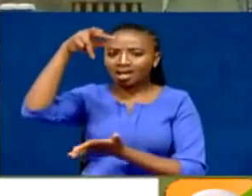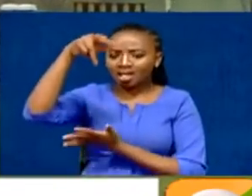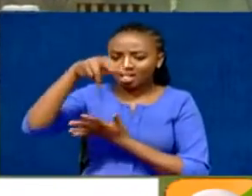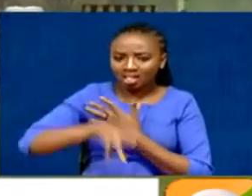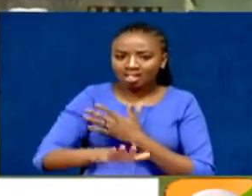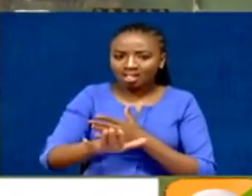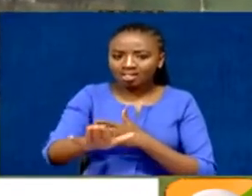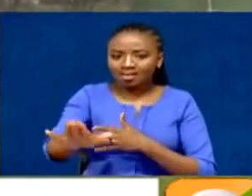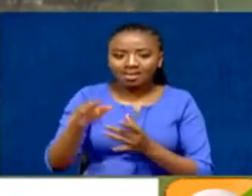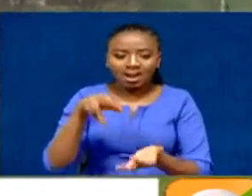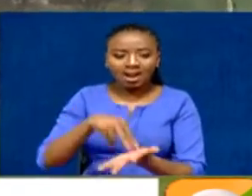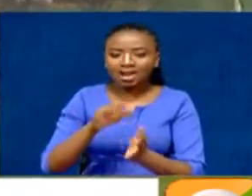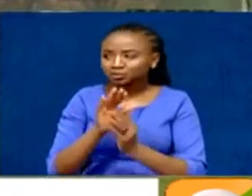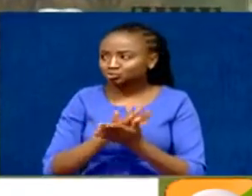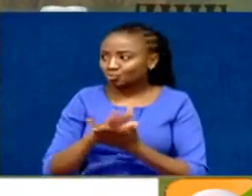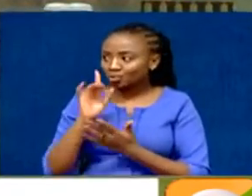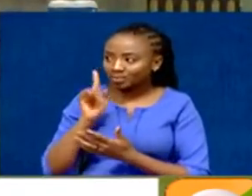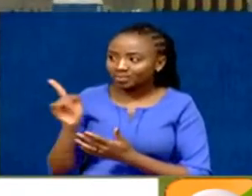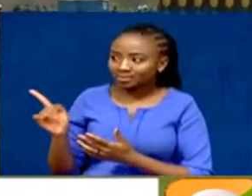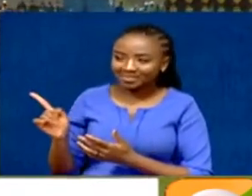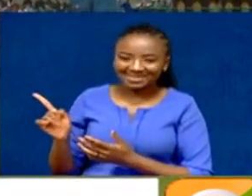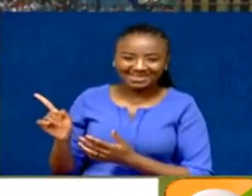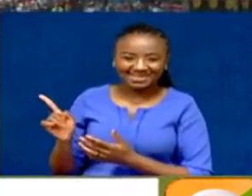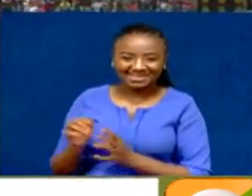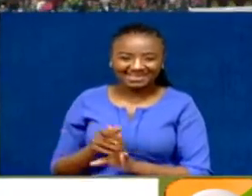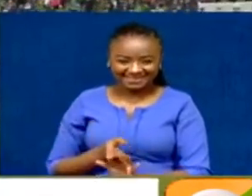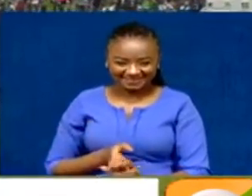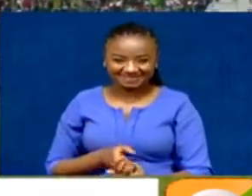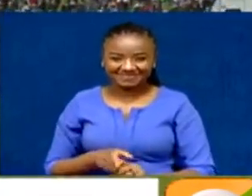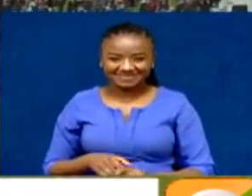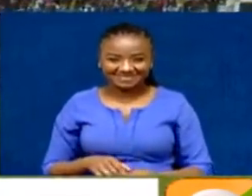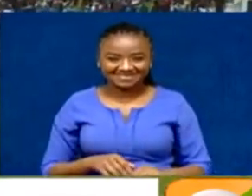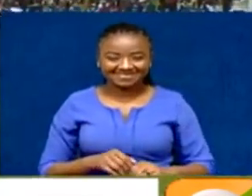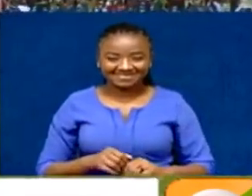33,000 feet above sea level. Hassan Mugambi, Citizen TV.